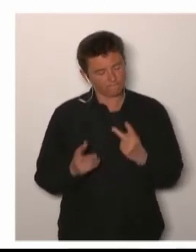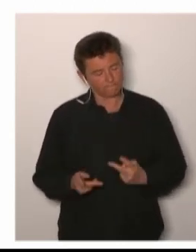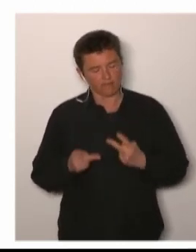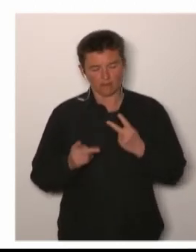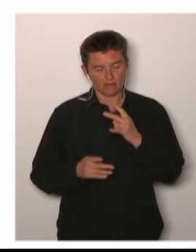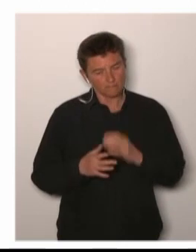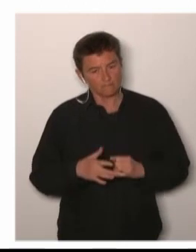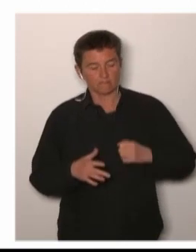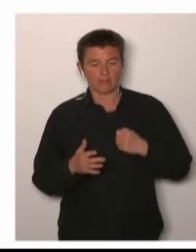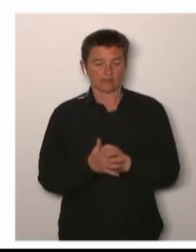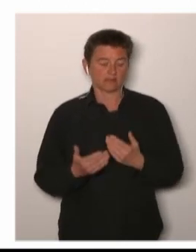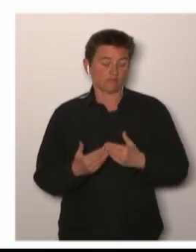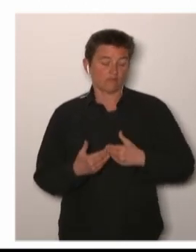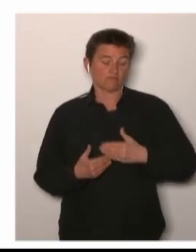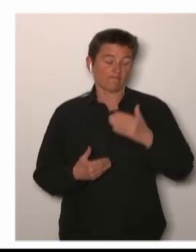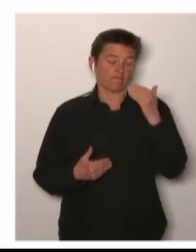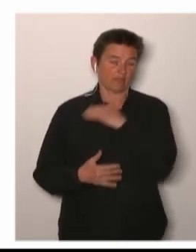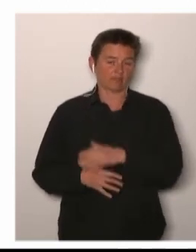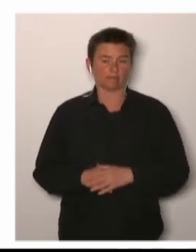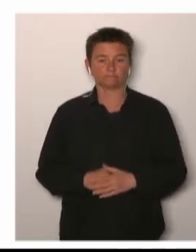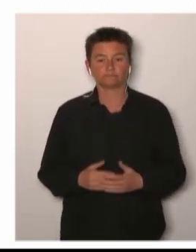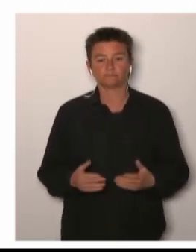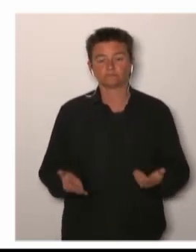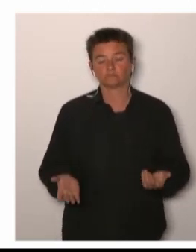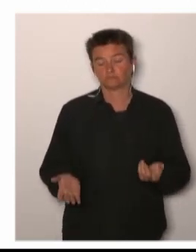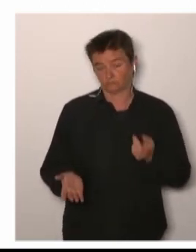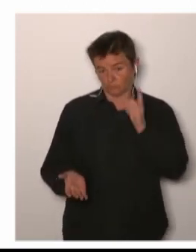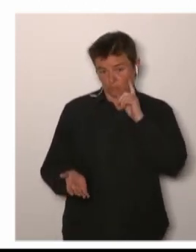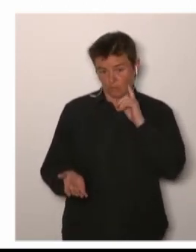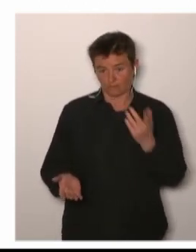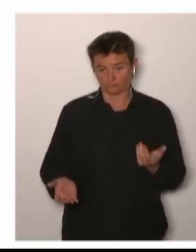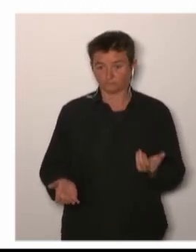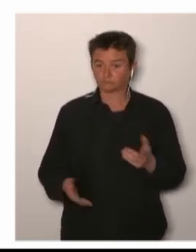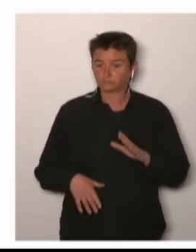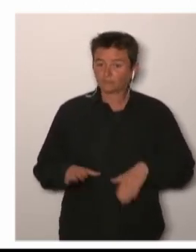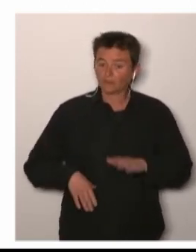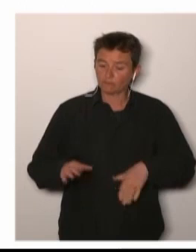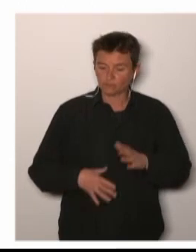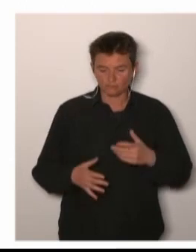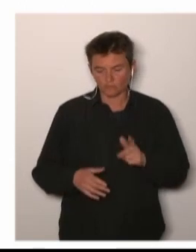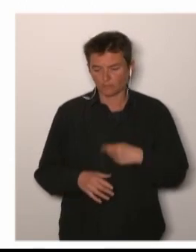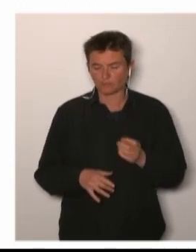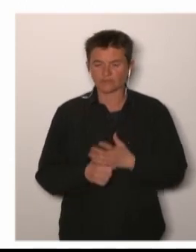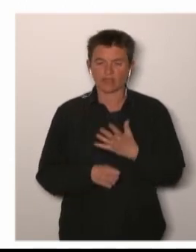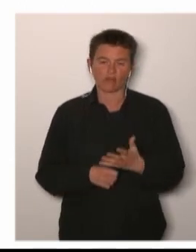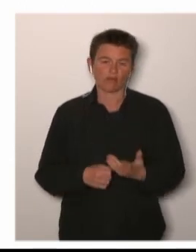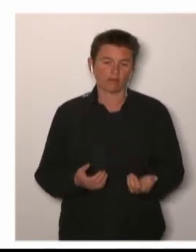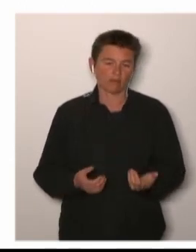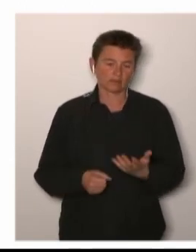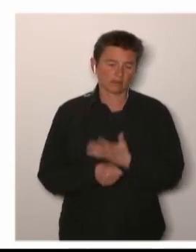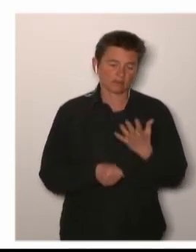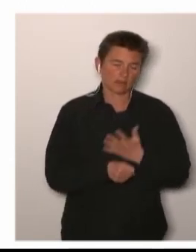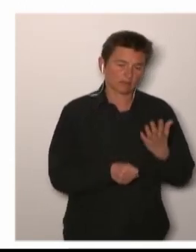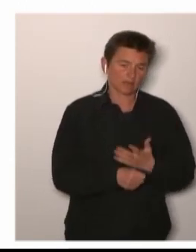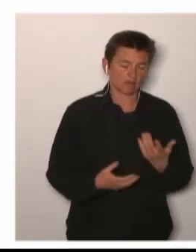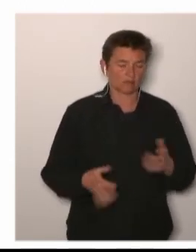mission is a short-term 5-year operation and is expected to have a short-term link